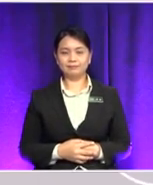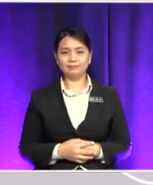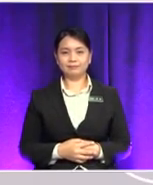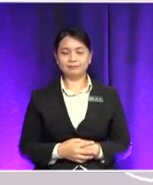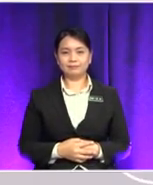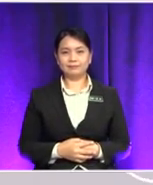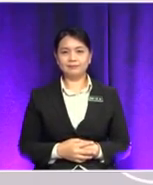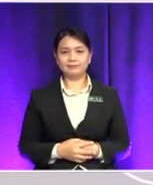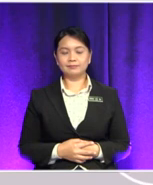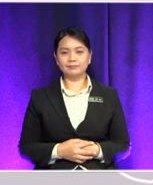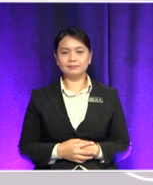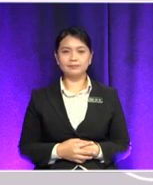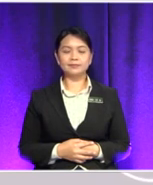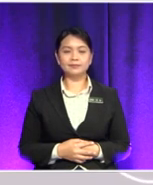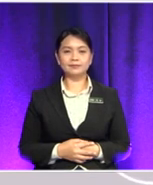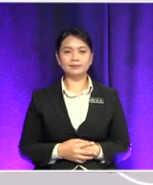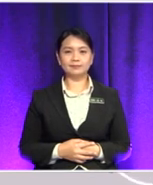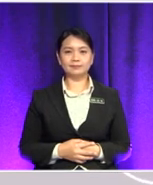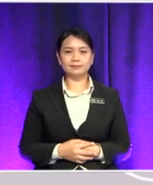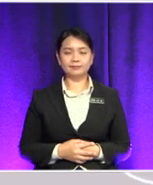Okay, Ain. We have a volunteer. Yeah.